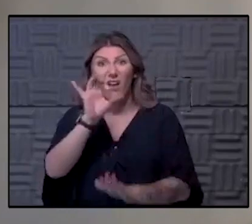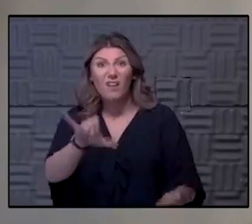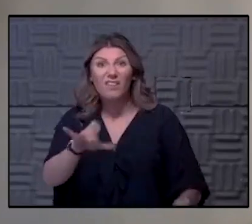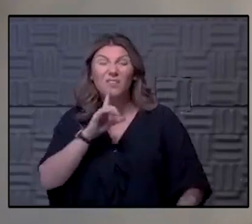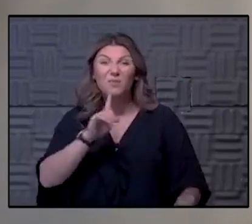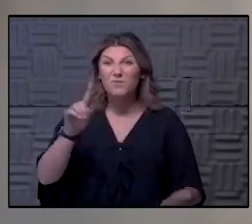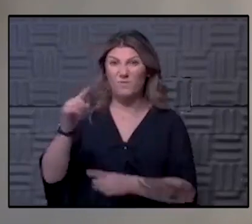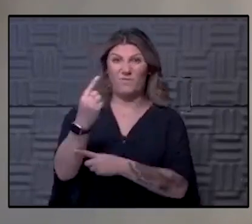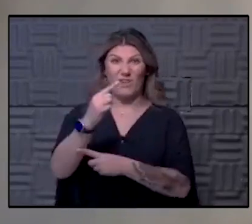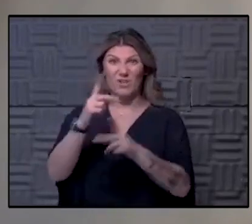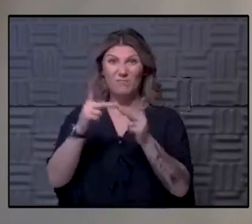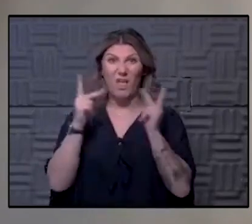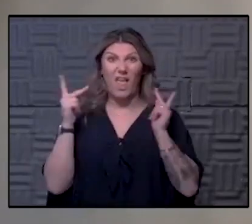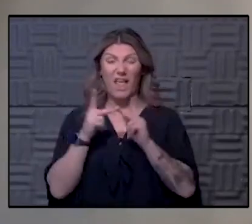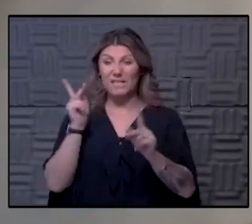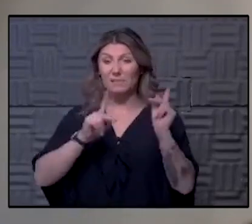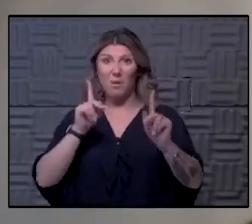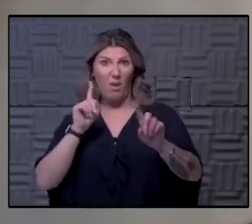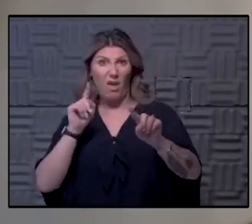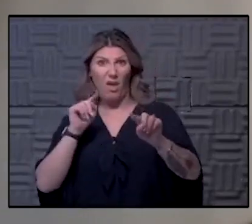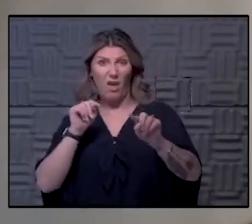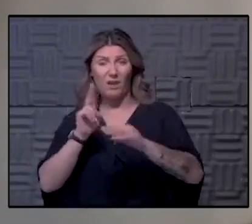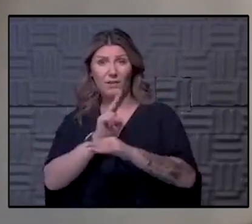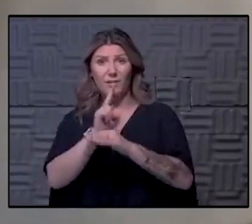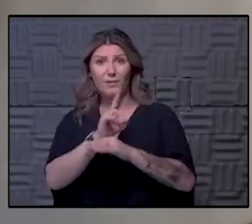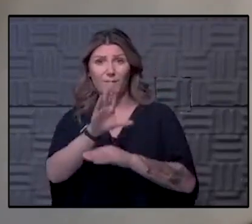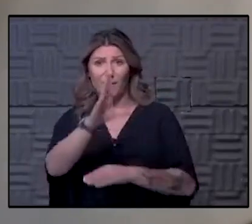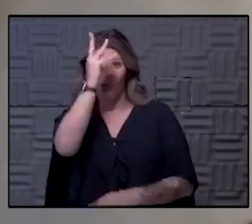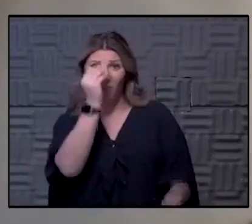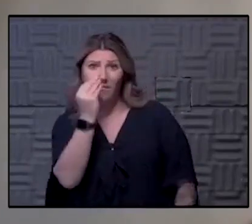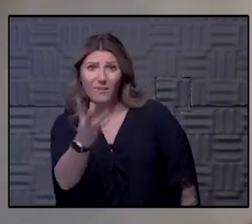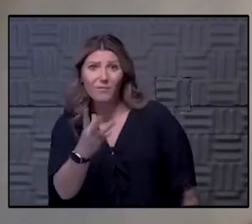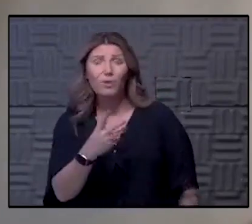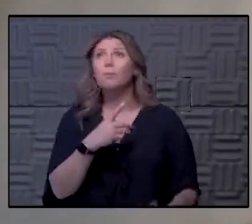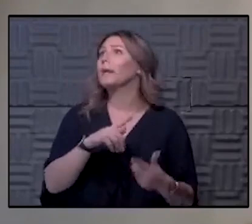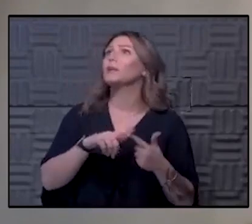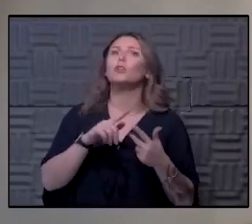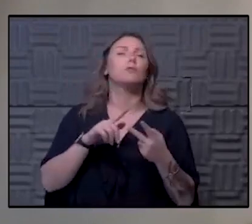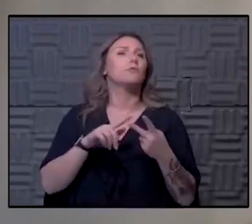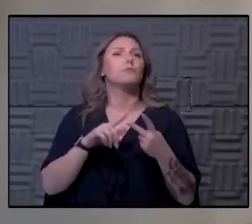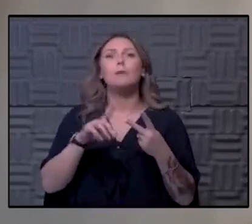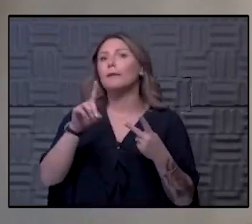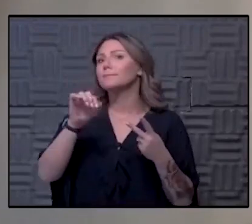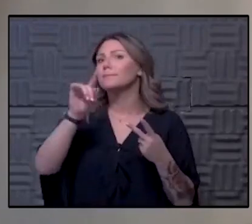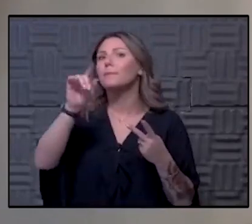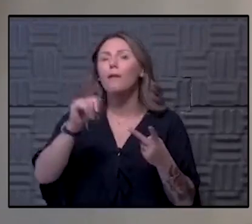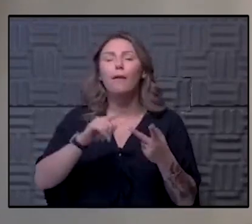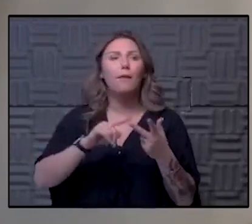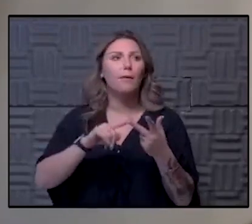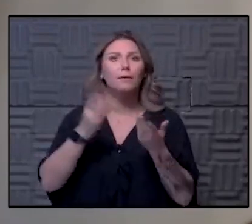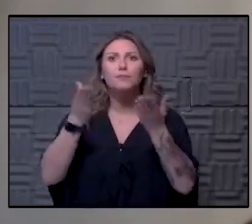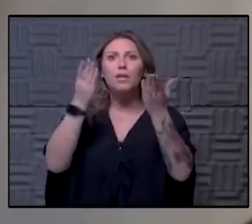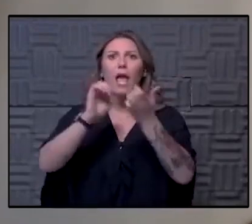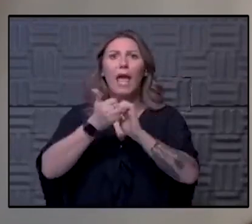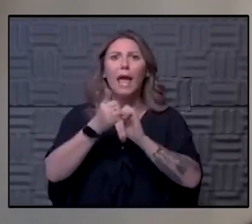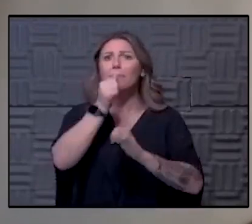first place that people were going for their information, for data, for suggestions on how to get through